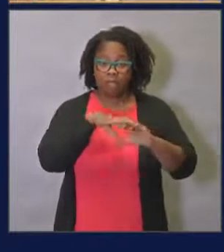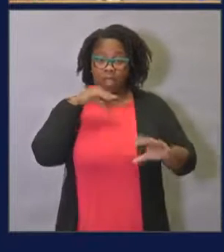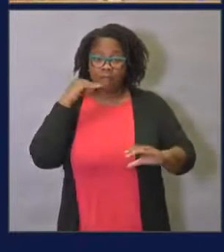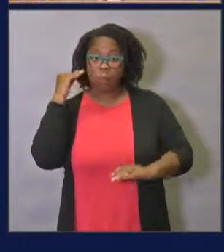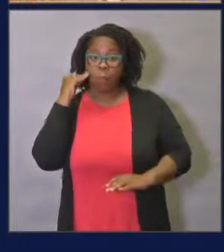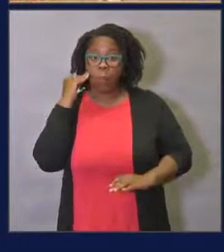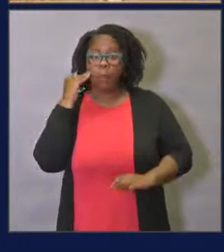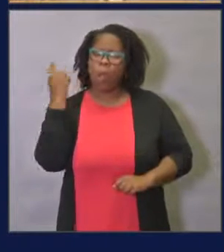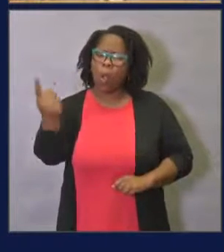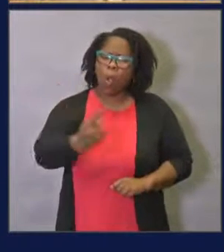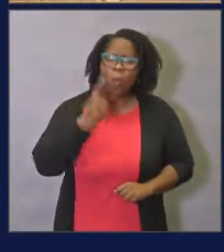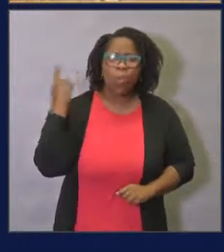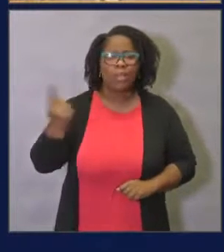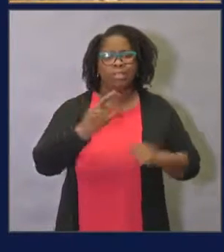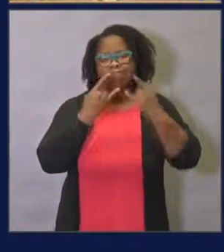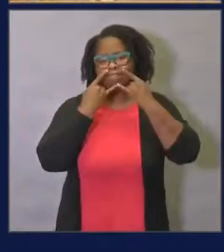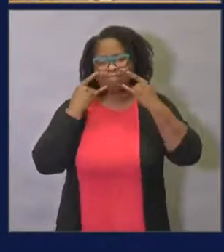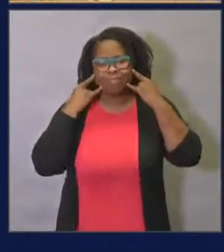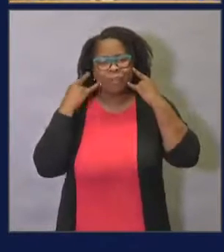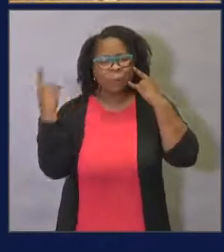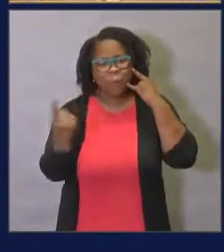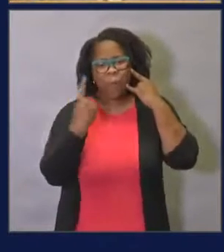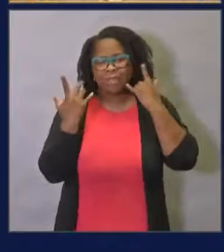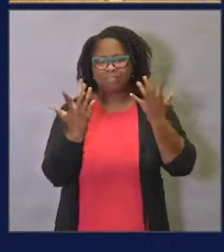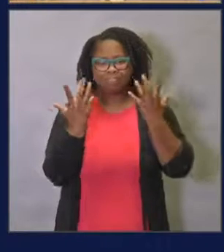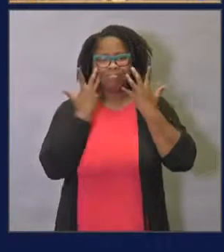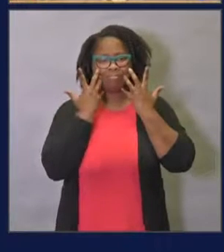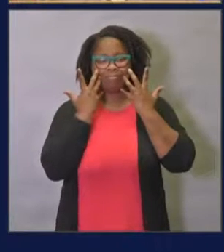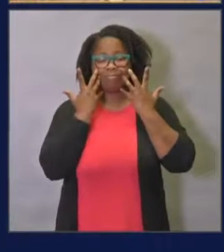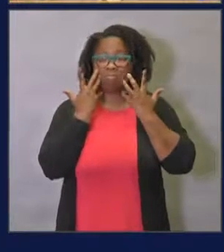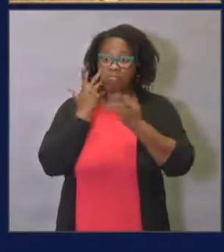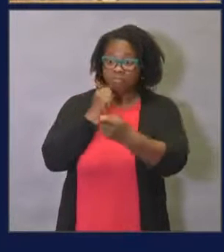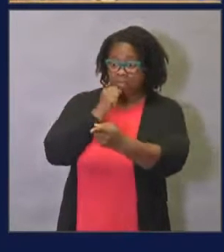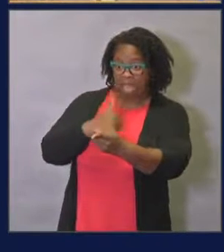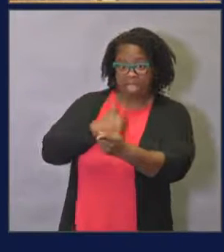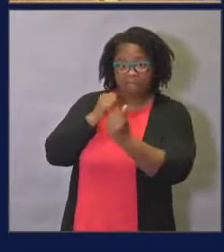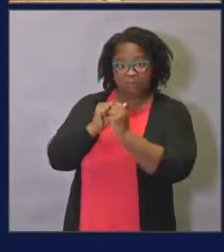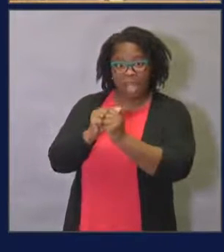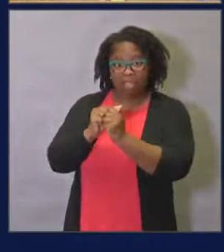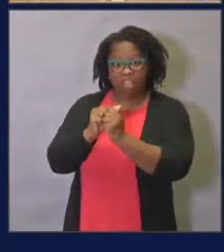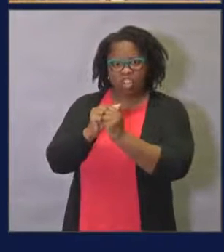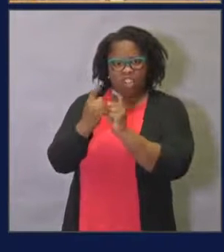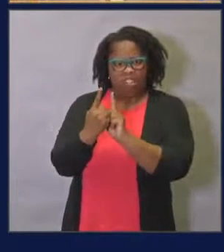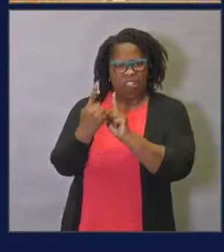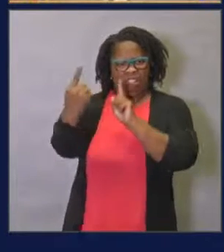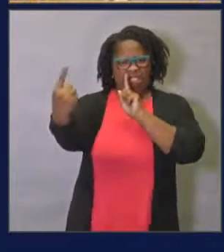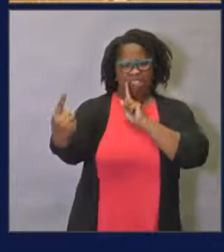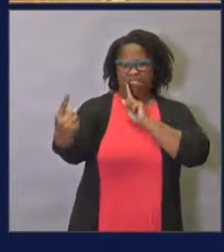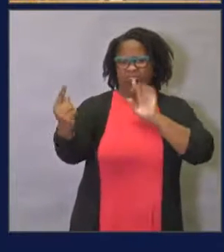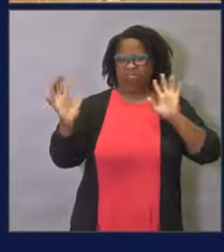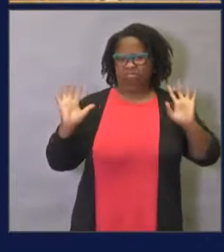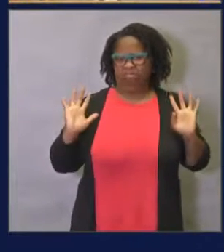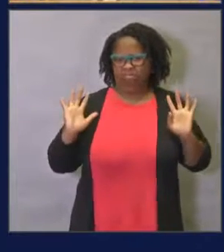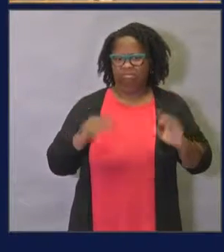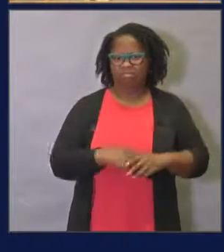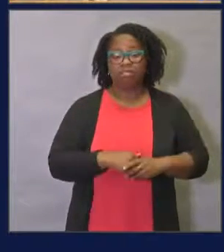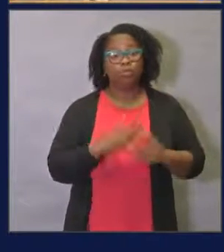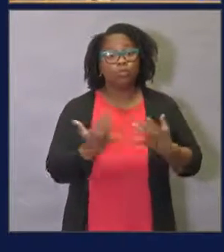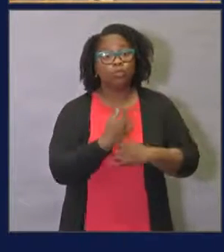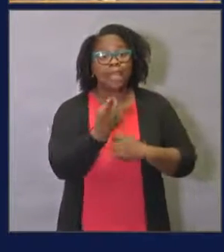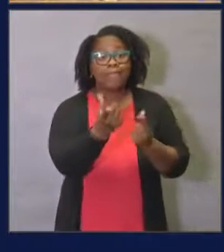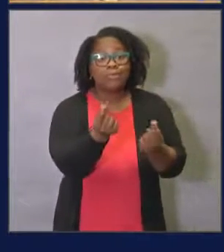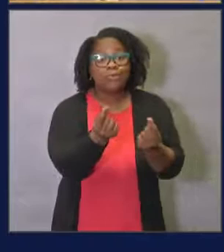always wear a face covering and stay 6 feet away from the people you don't live with. please use today to cancel